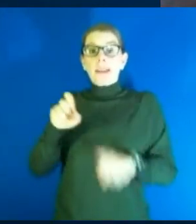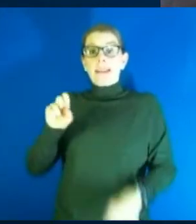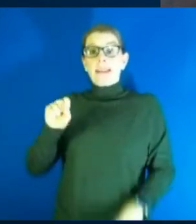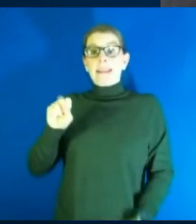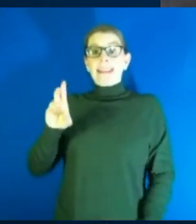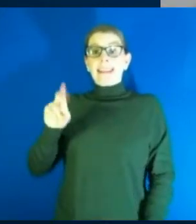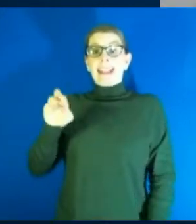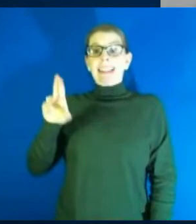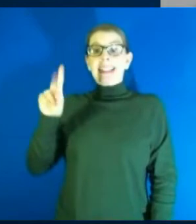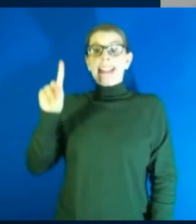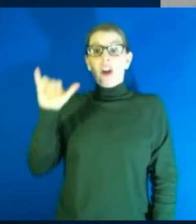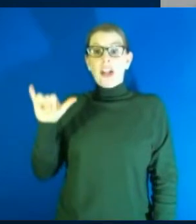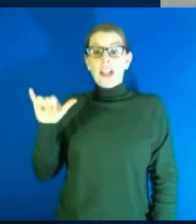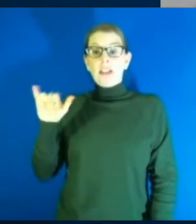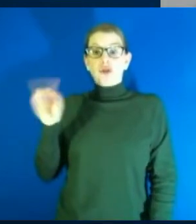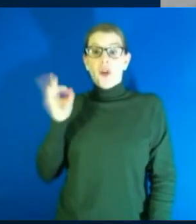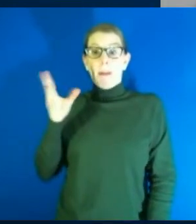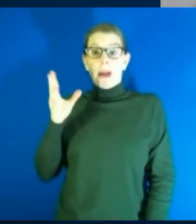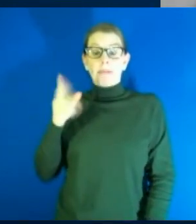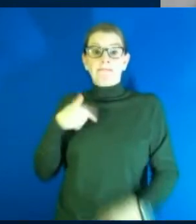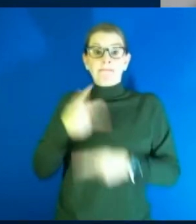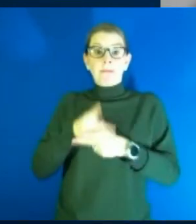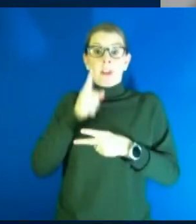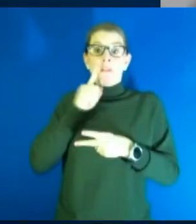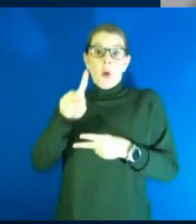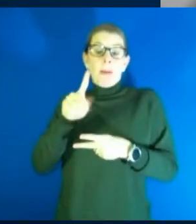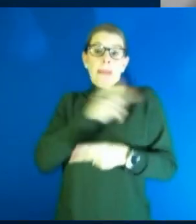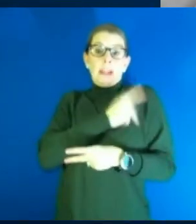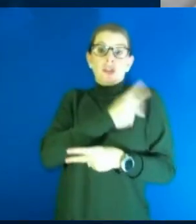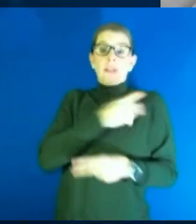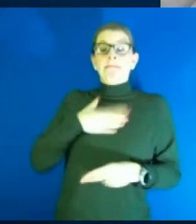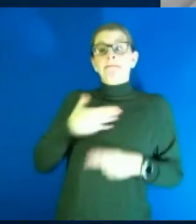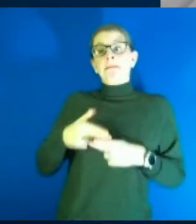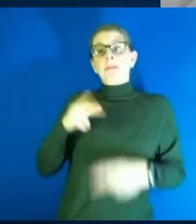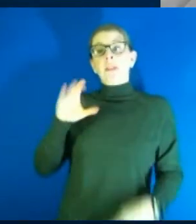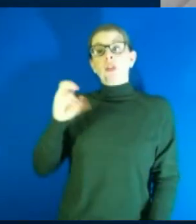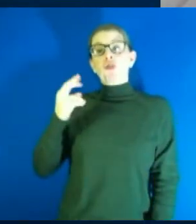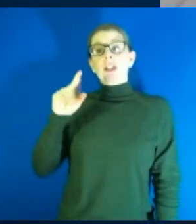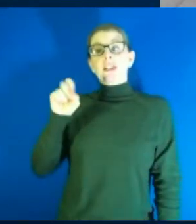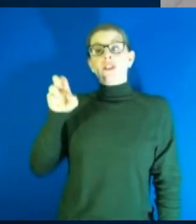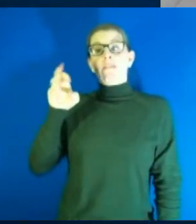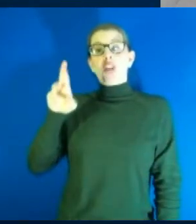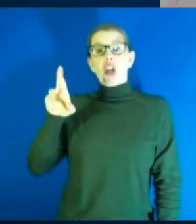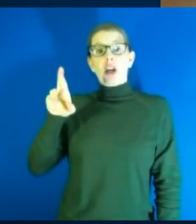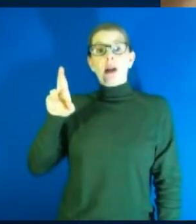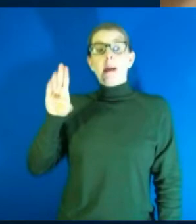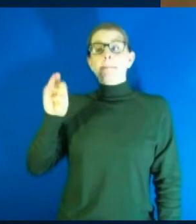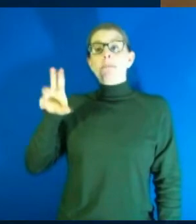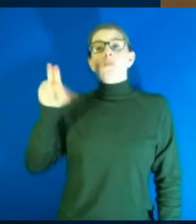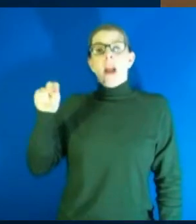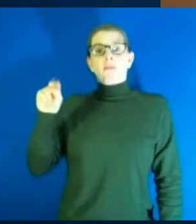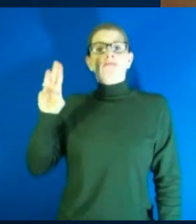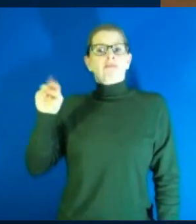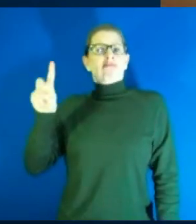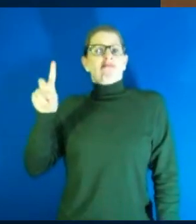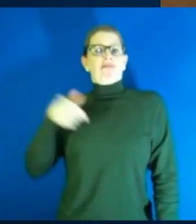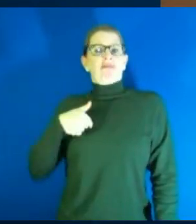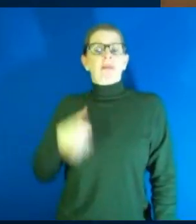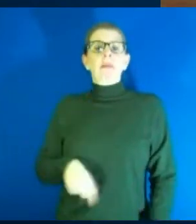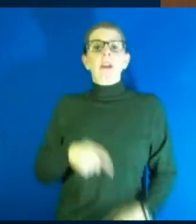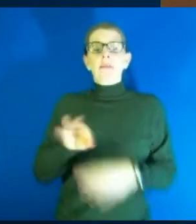these patients. My name is Dr. Christopher Brown. I am an internal medicine physician here at the healthcare system. I function